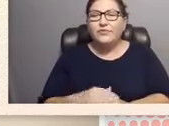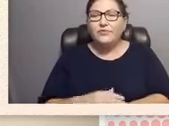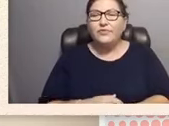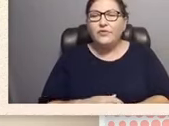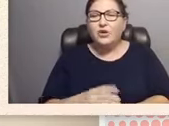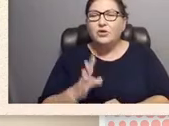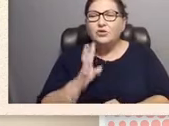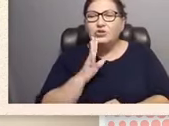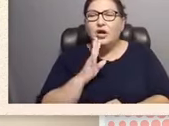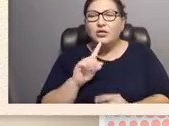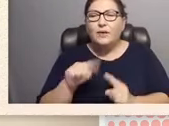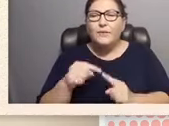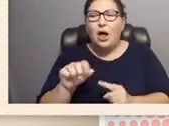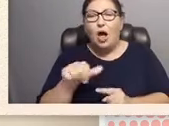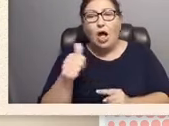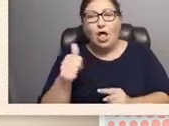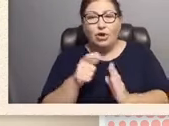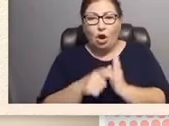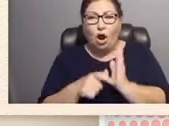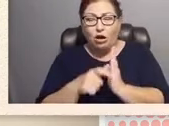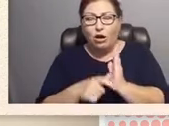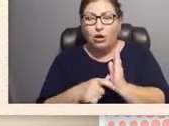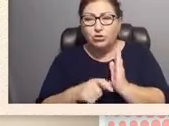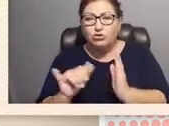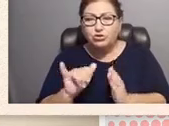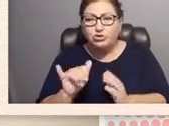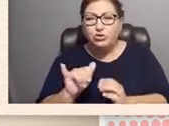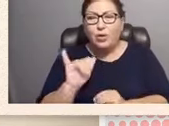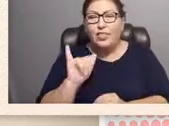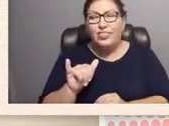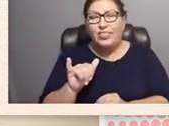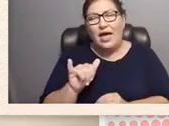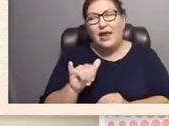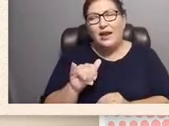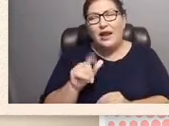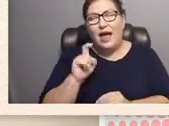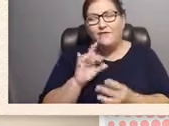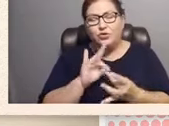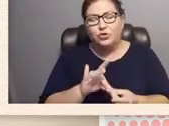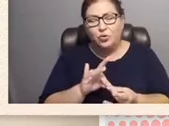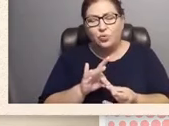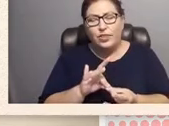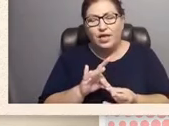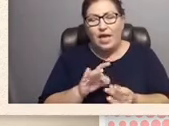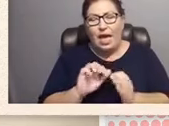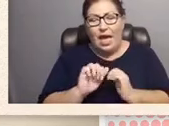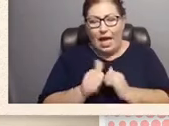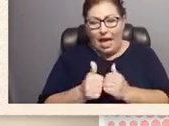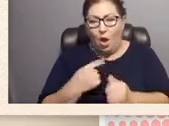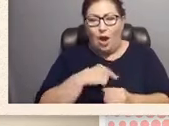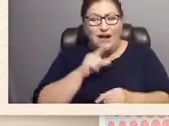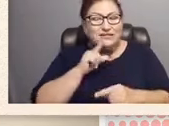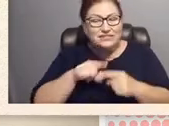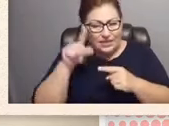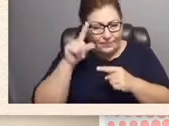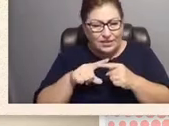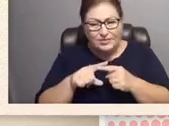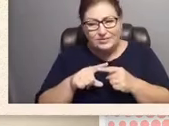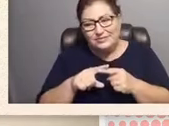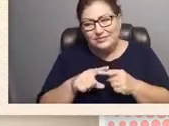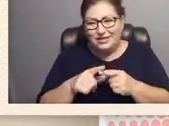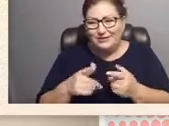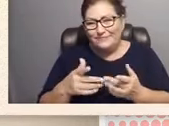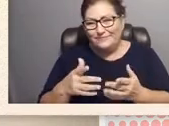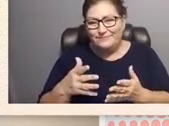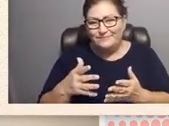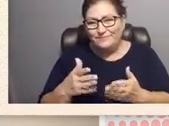of the article that um, kind of had to do with how our siblings sort of may have helped